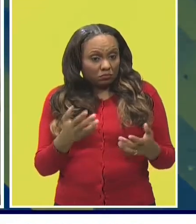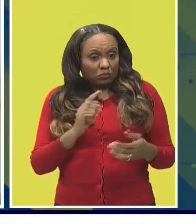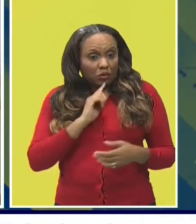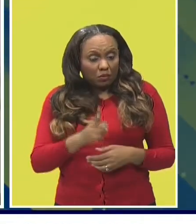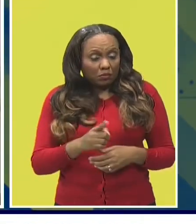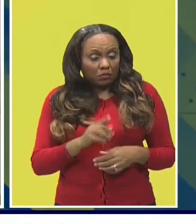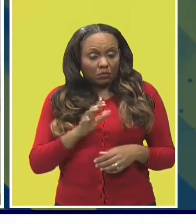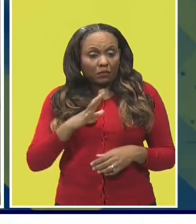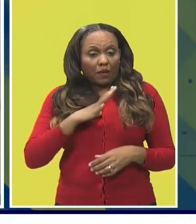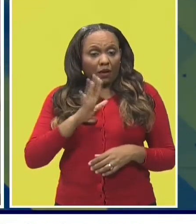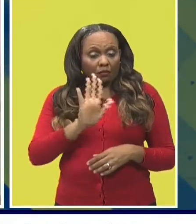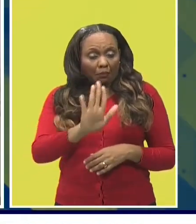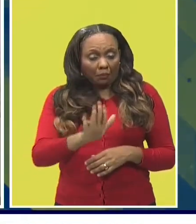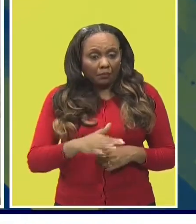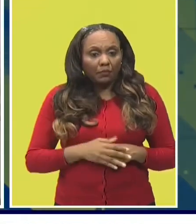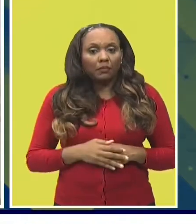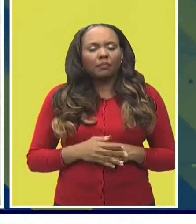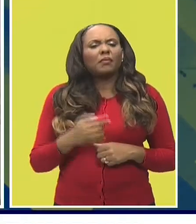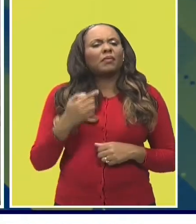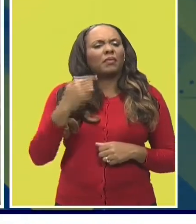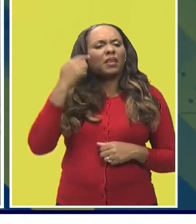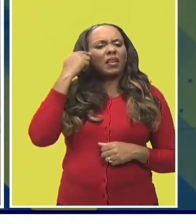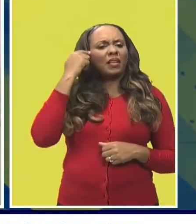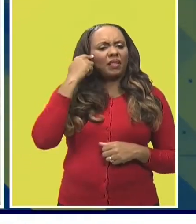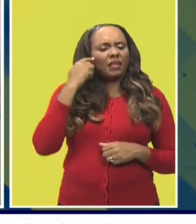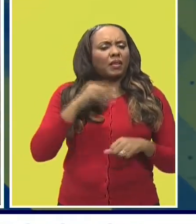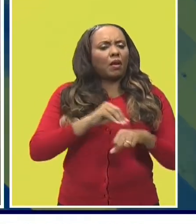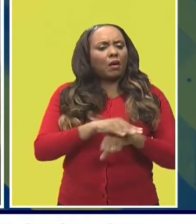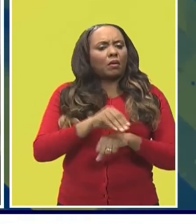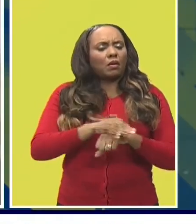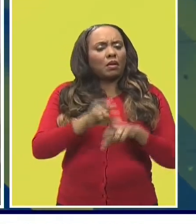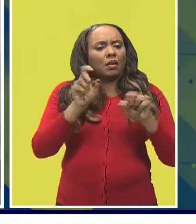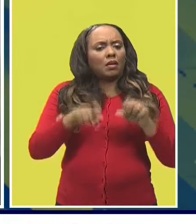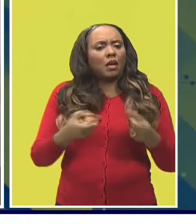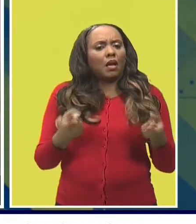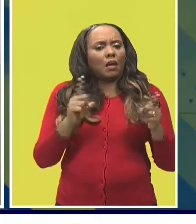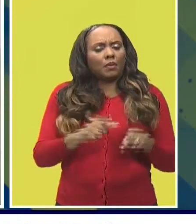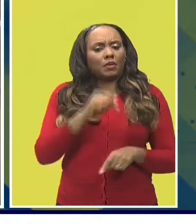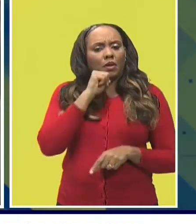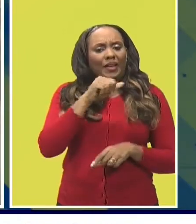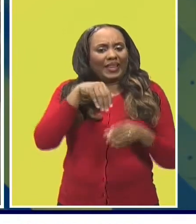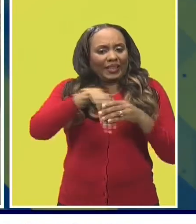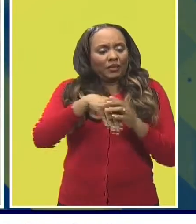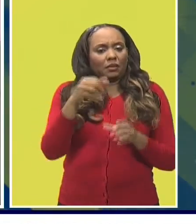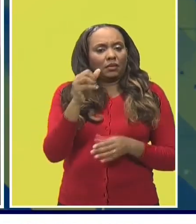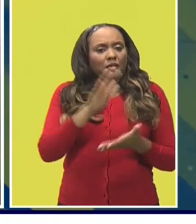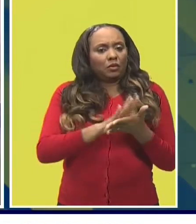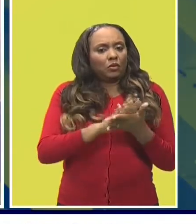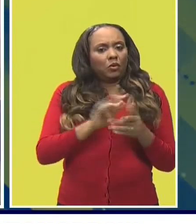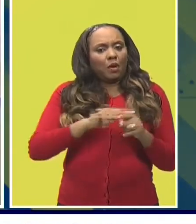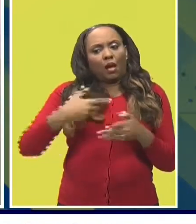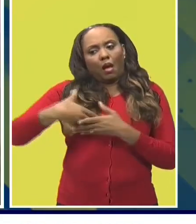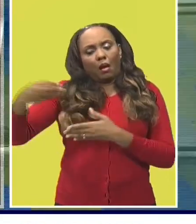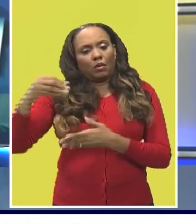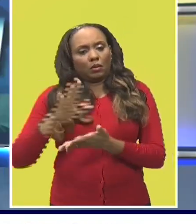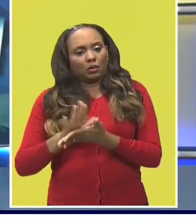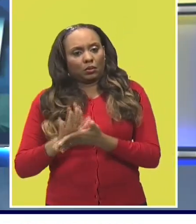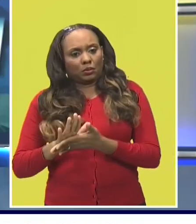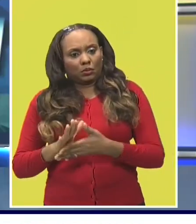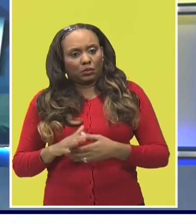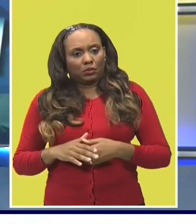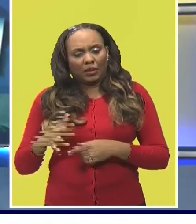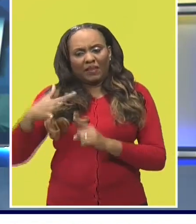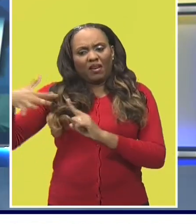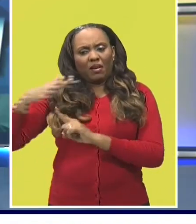been counseled off-site to prepare them for reintegration back into the school.